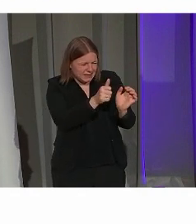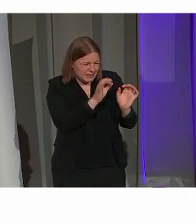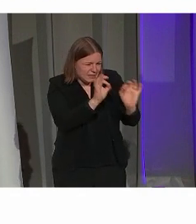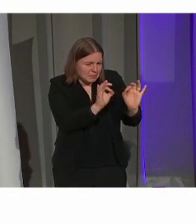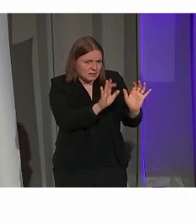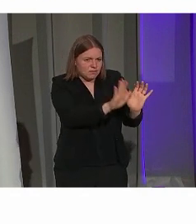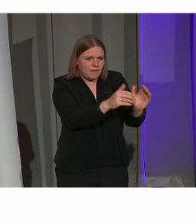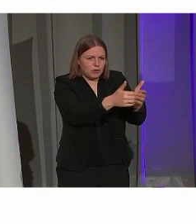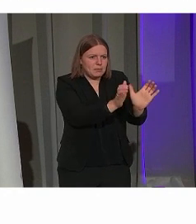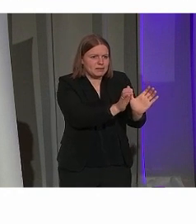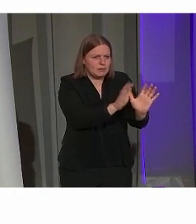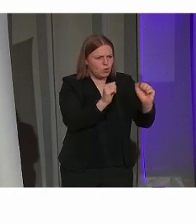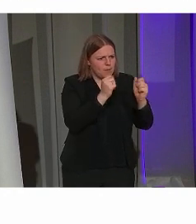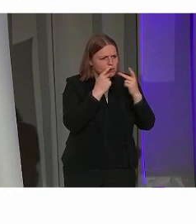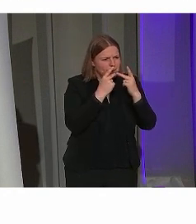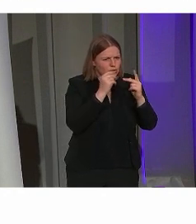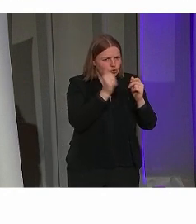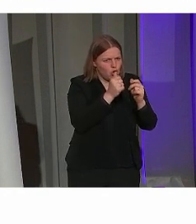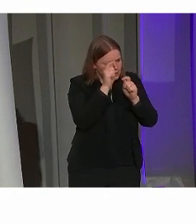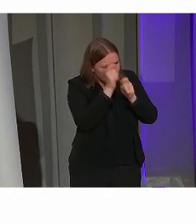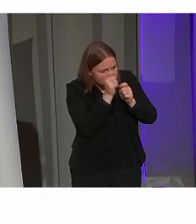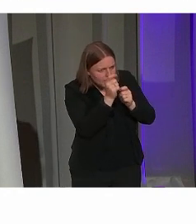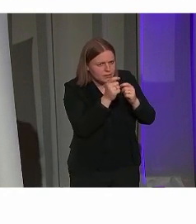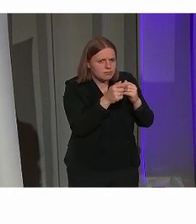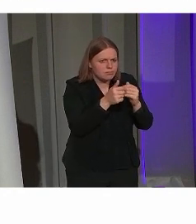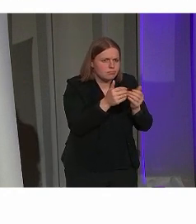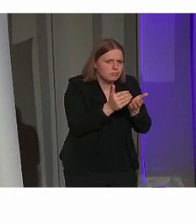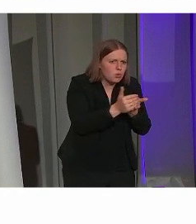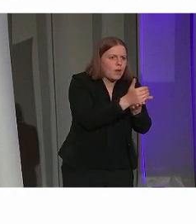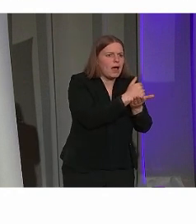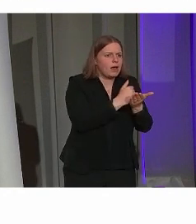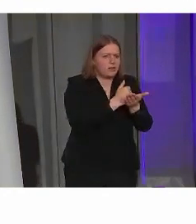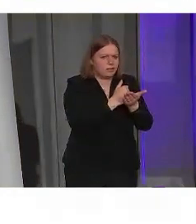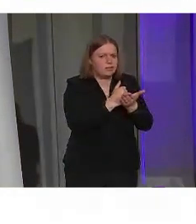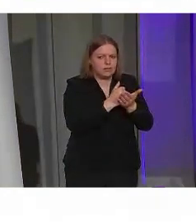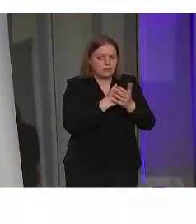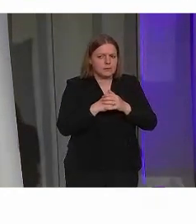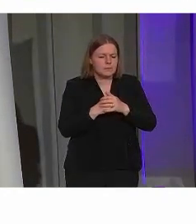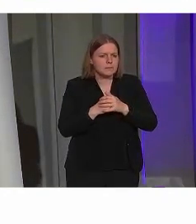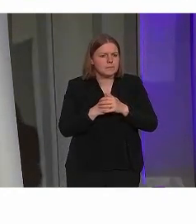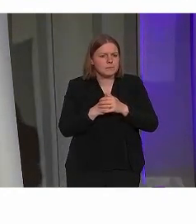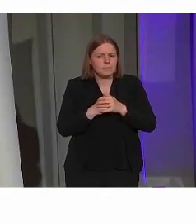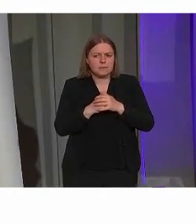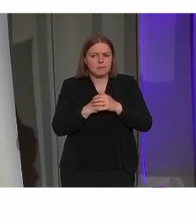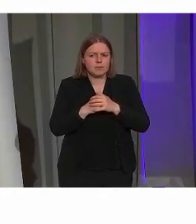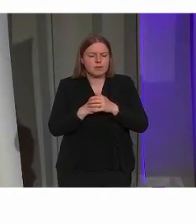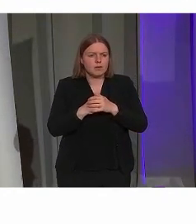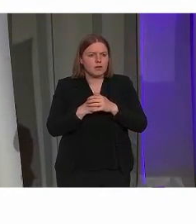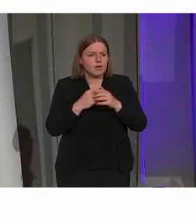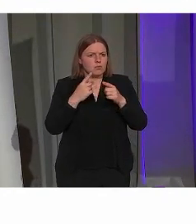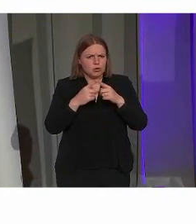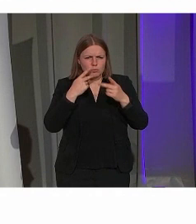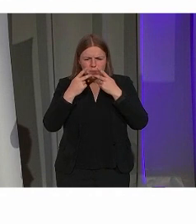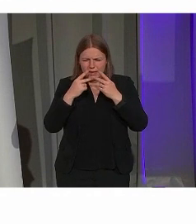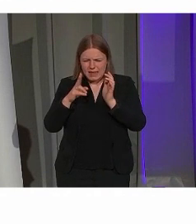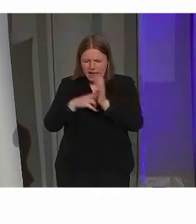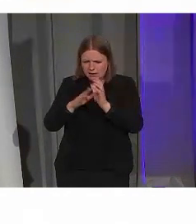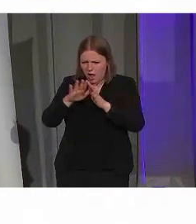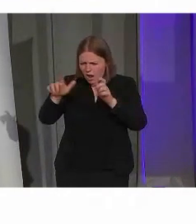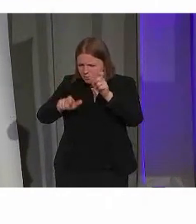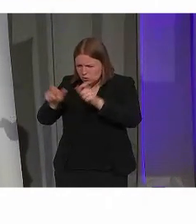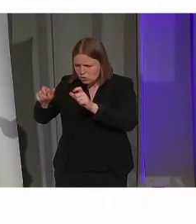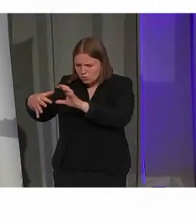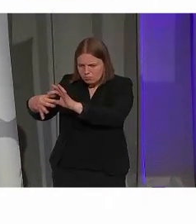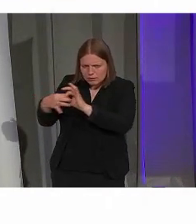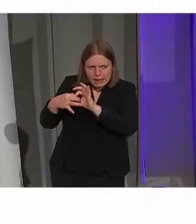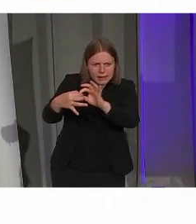offer all possible assistance so that communities and rights-based holders are consulted and invited to